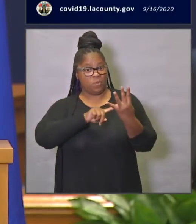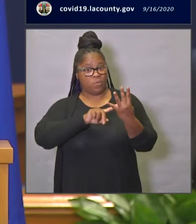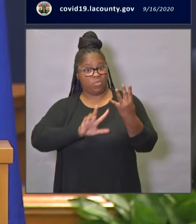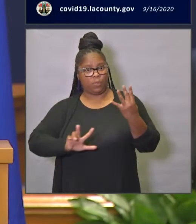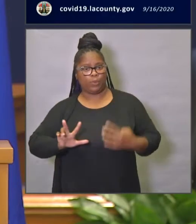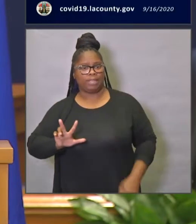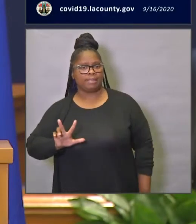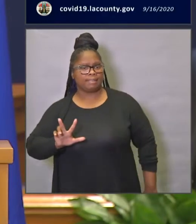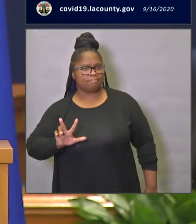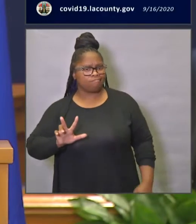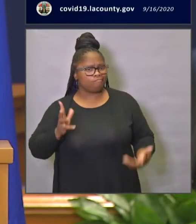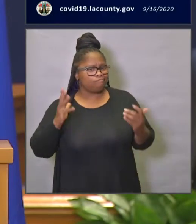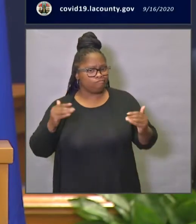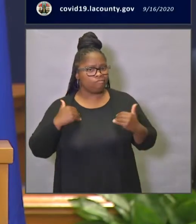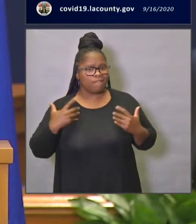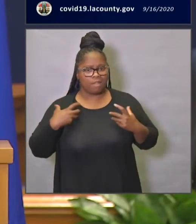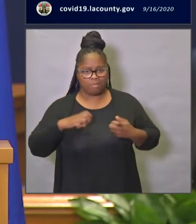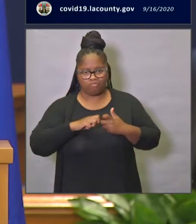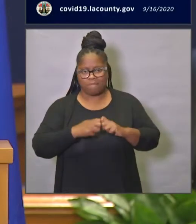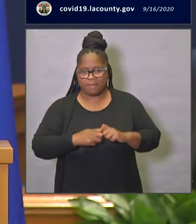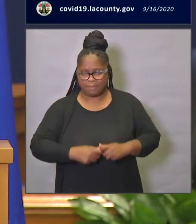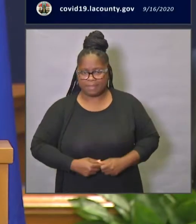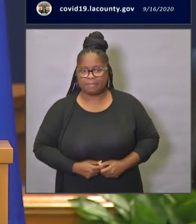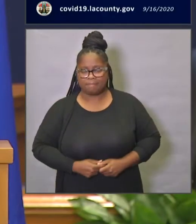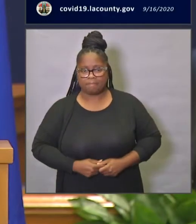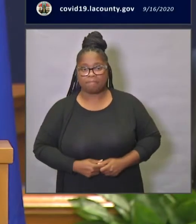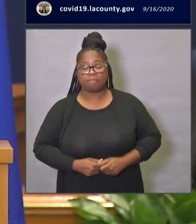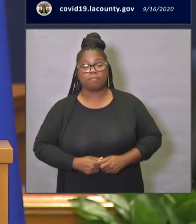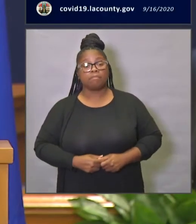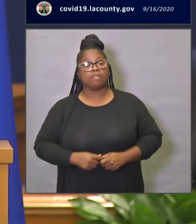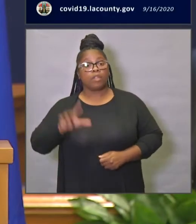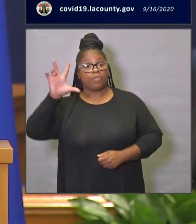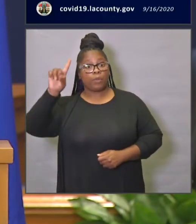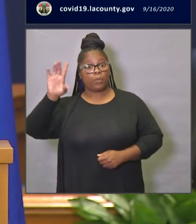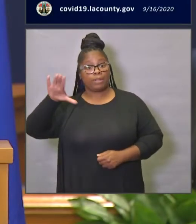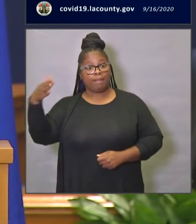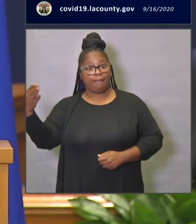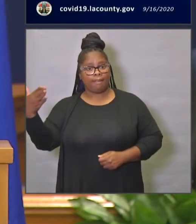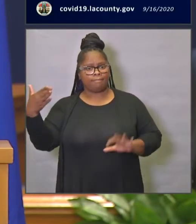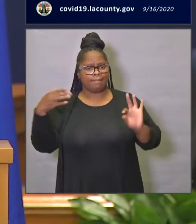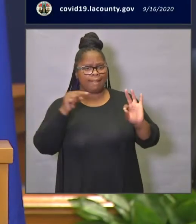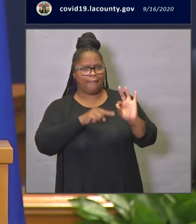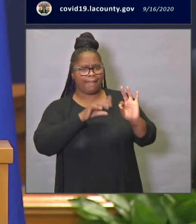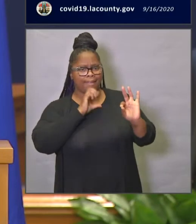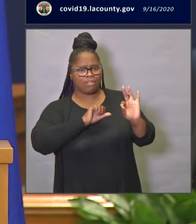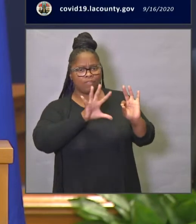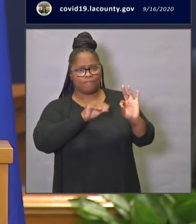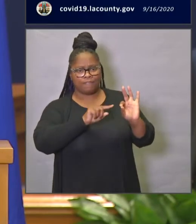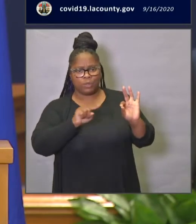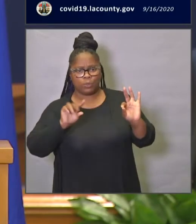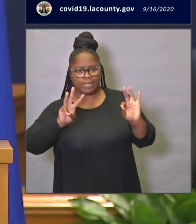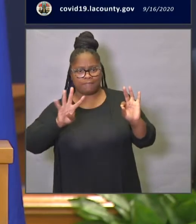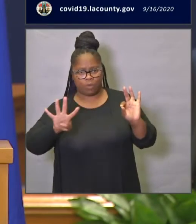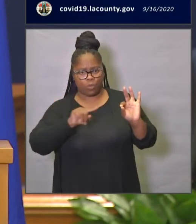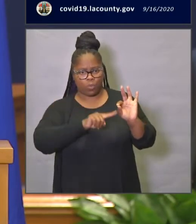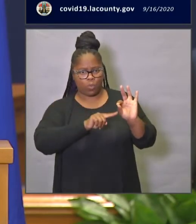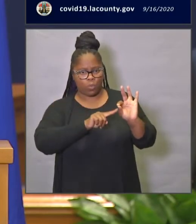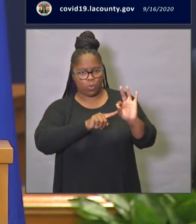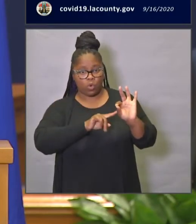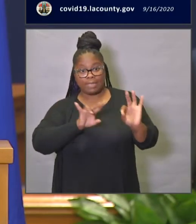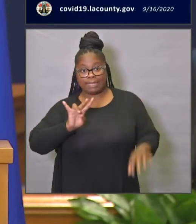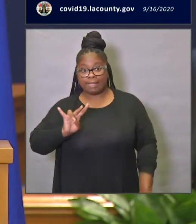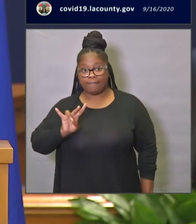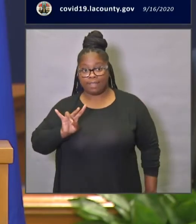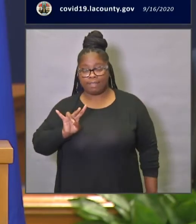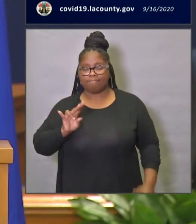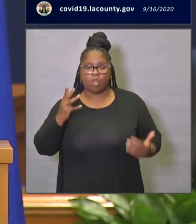in this age group had underlying health conditions. 9 people who passed away are between the ages of 50 and 64, and 7